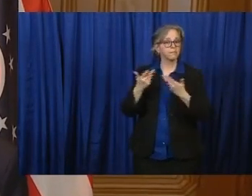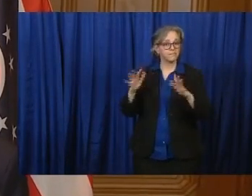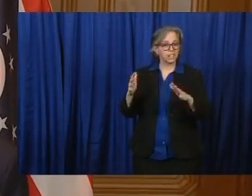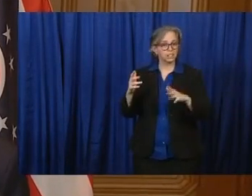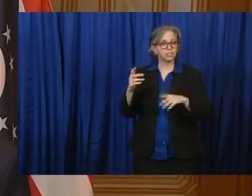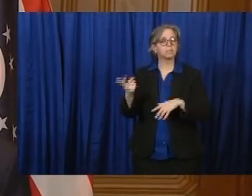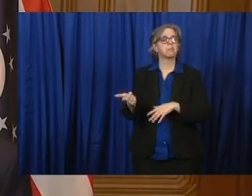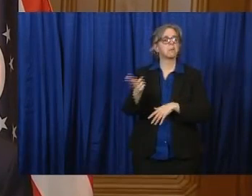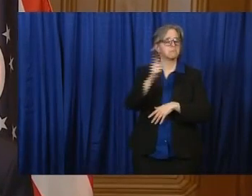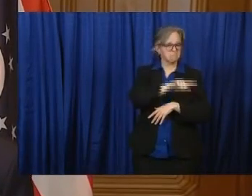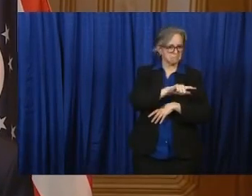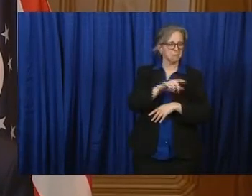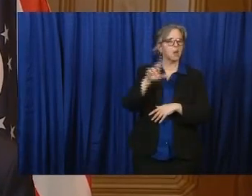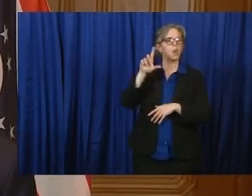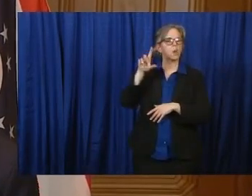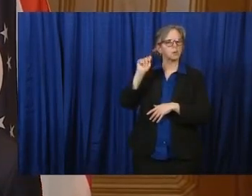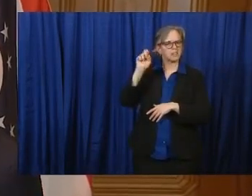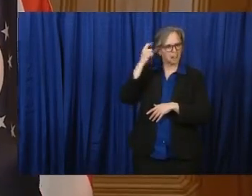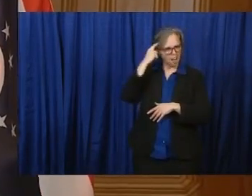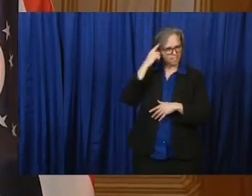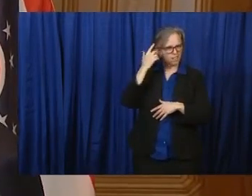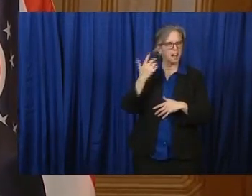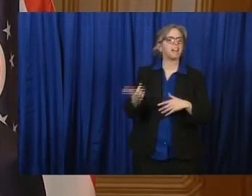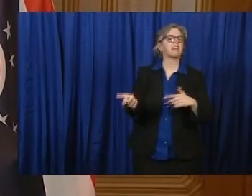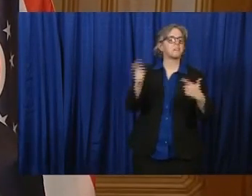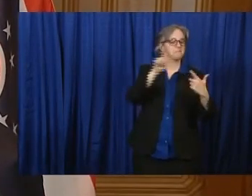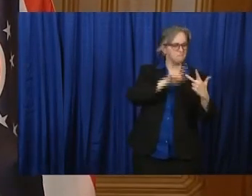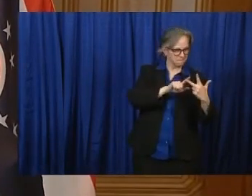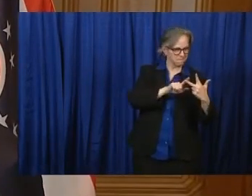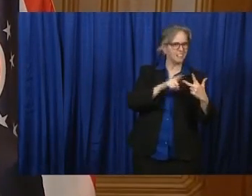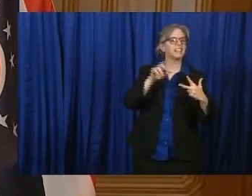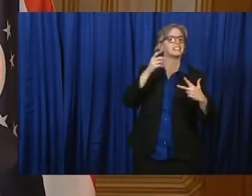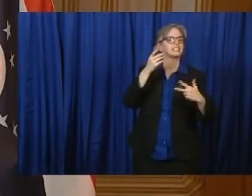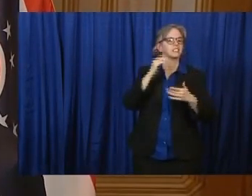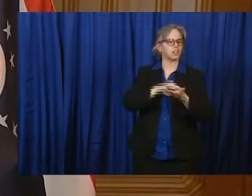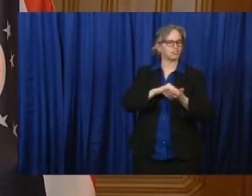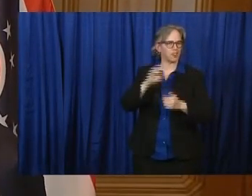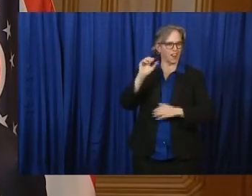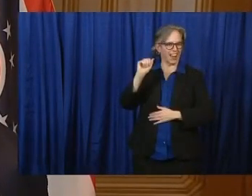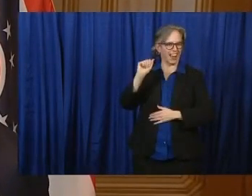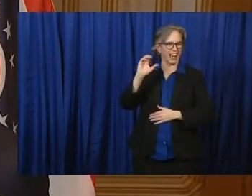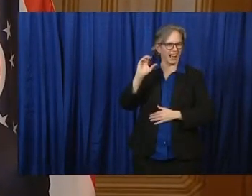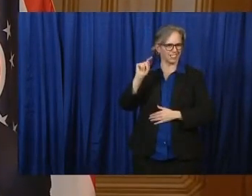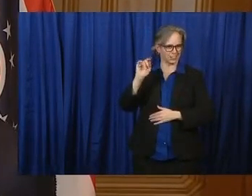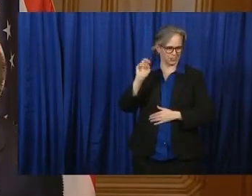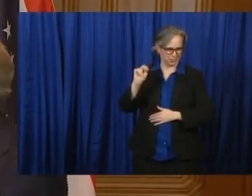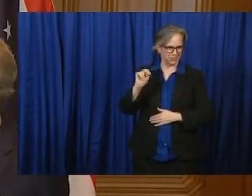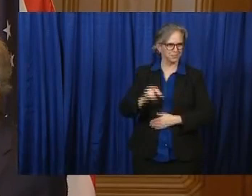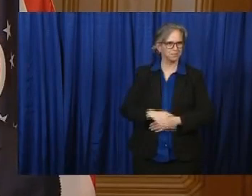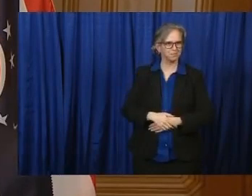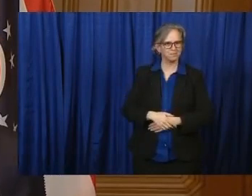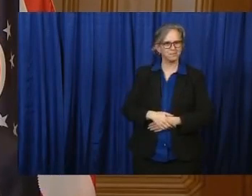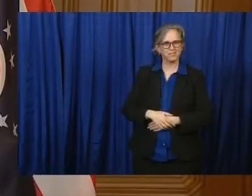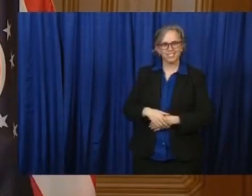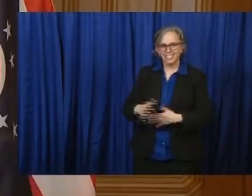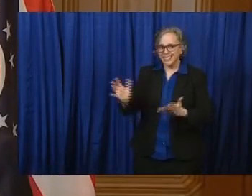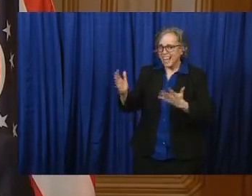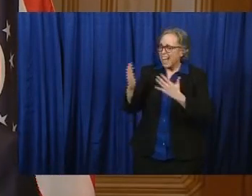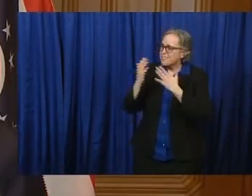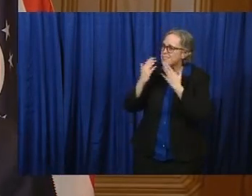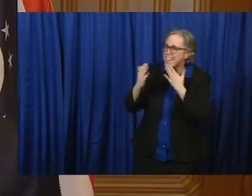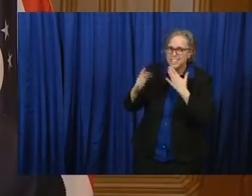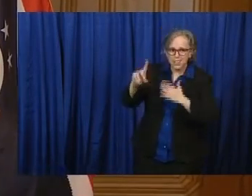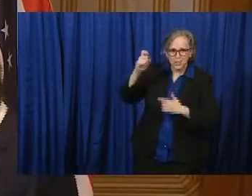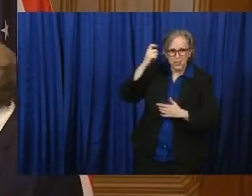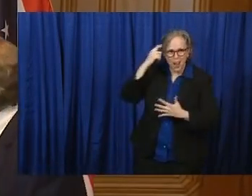and then Dr. Acton. General, good to see you. Thank you, Governor. Thank you very much. Give us a little